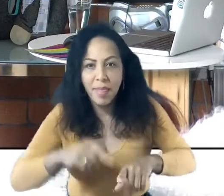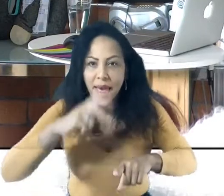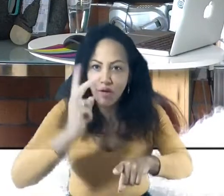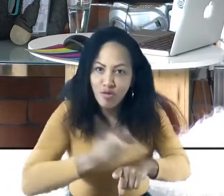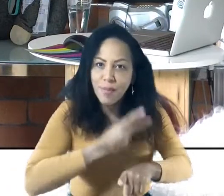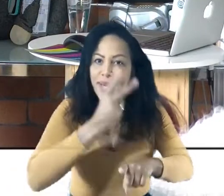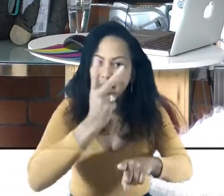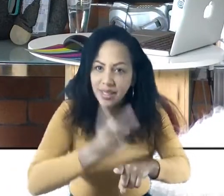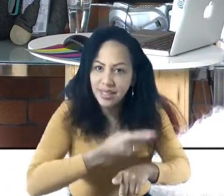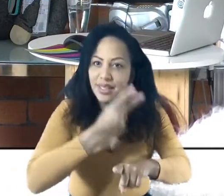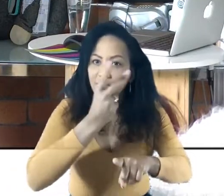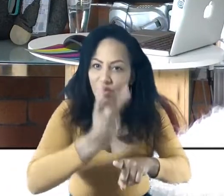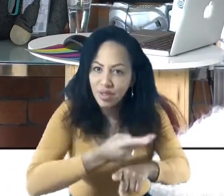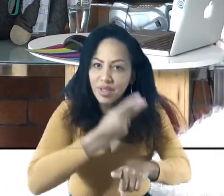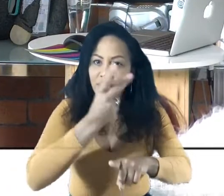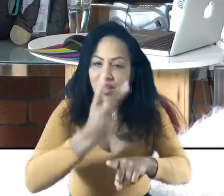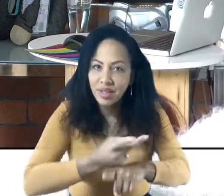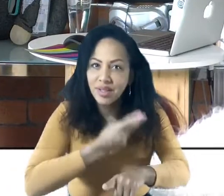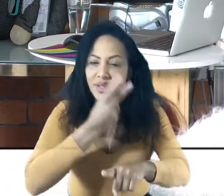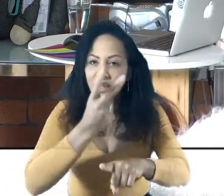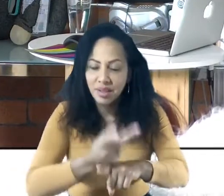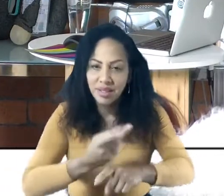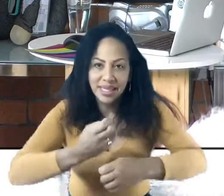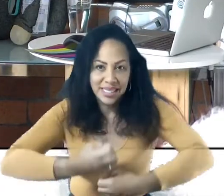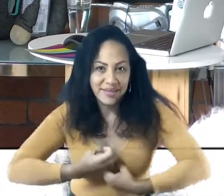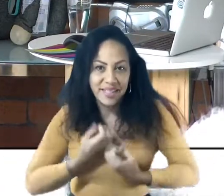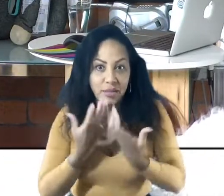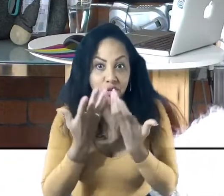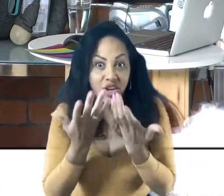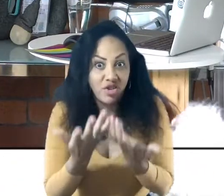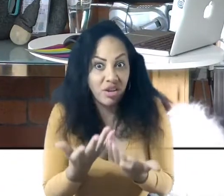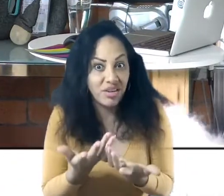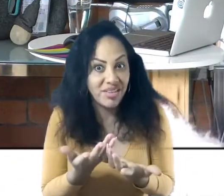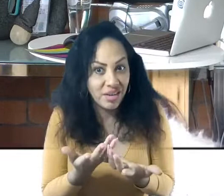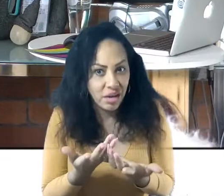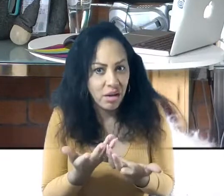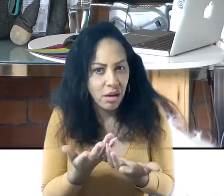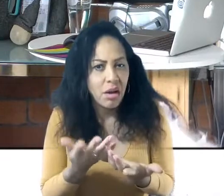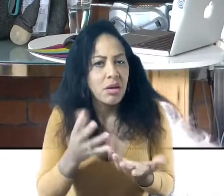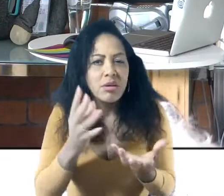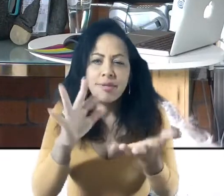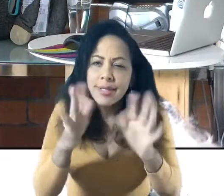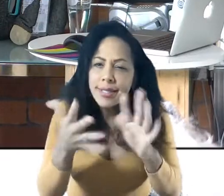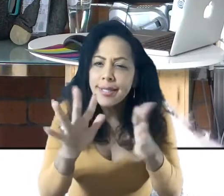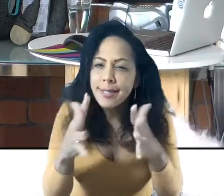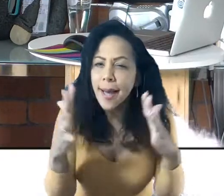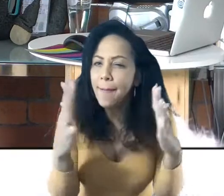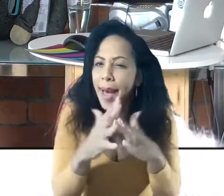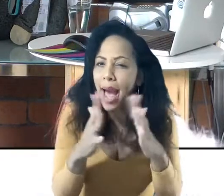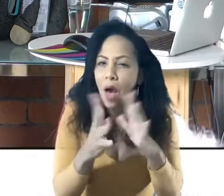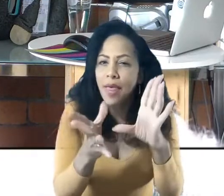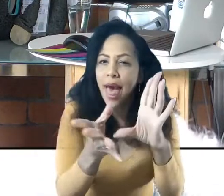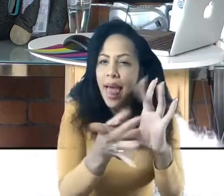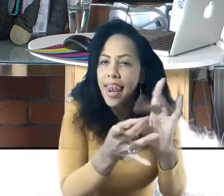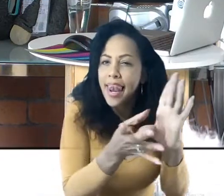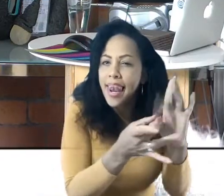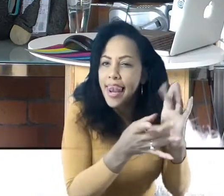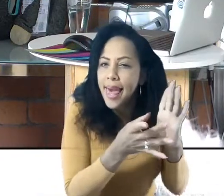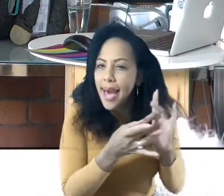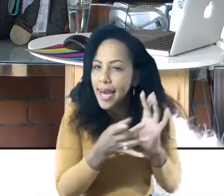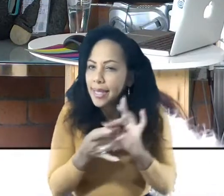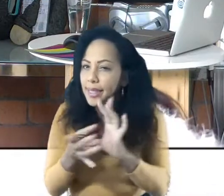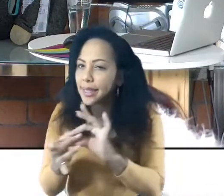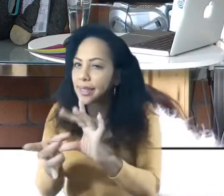our rhythmical expression. I just think they're all somehow interlinked, and I'm interested in that